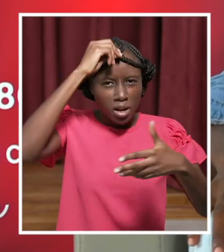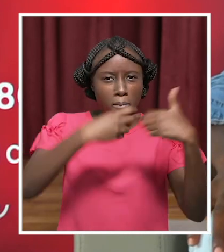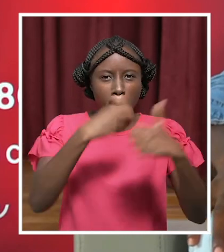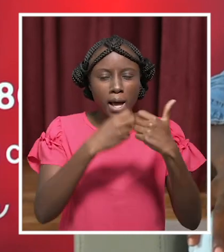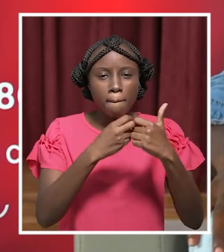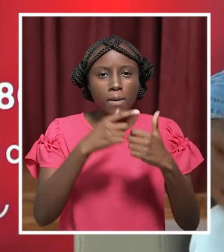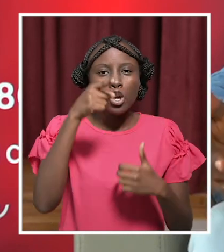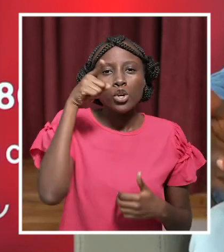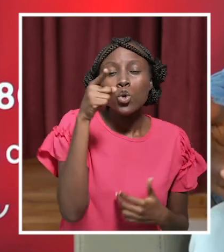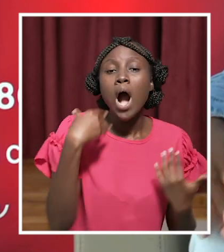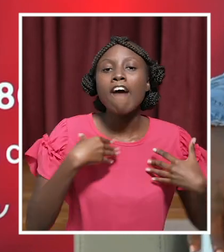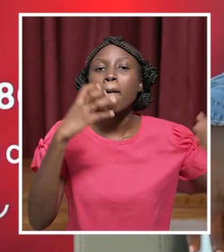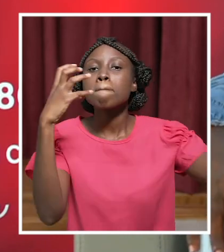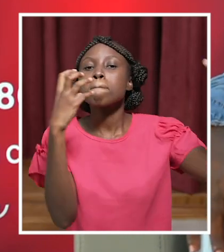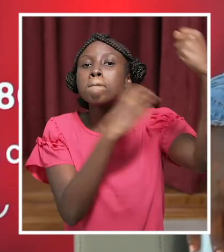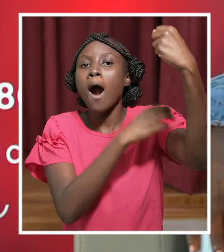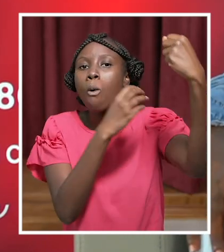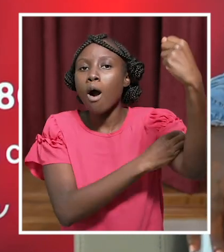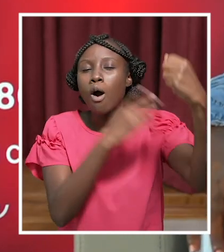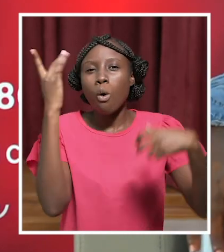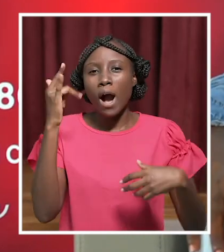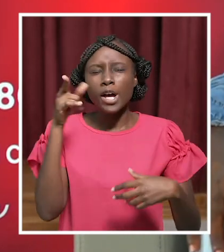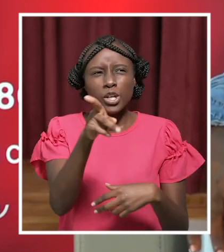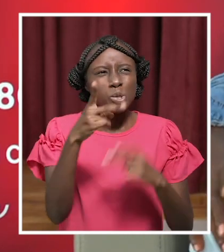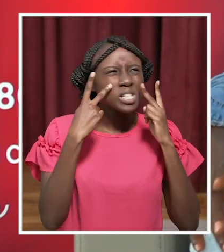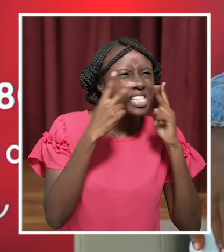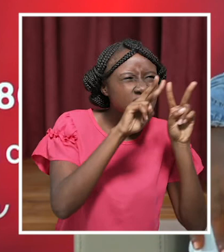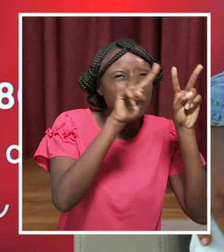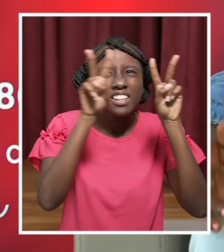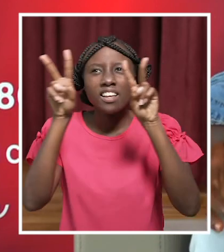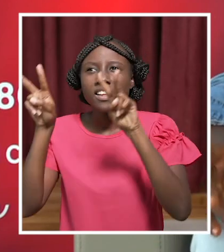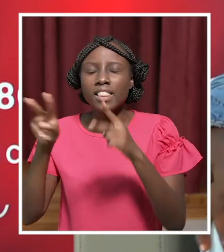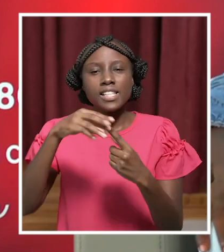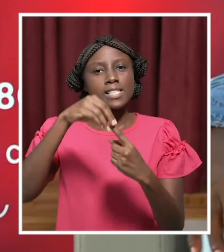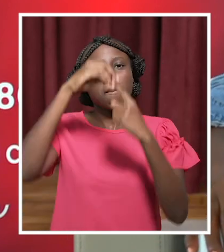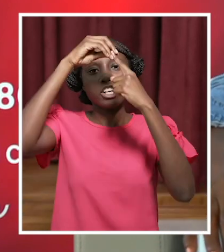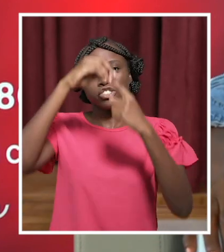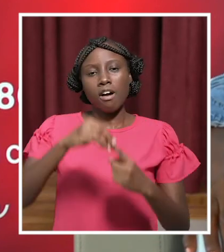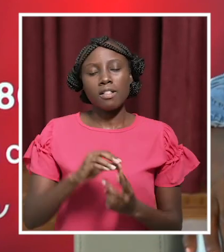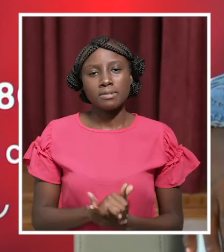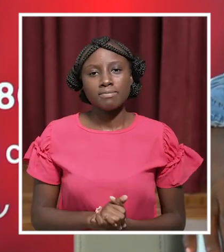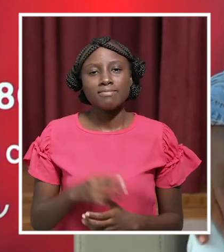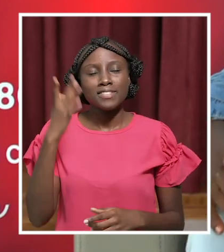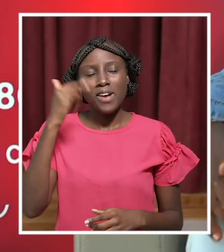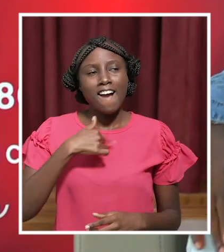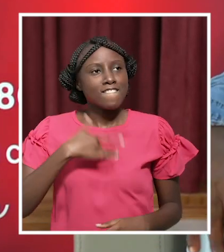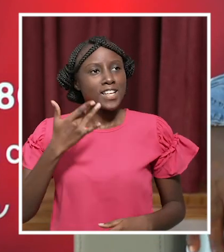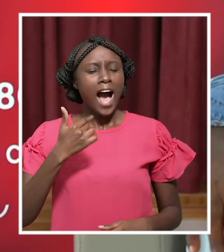way. And that's how I've been using it to navigate my world. And so that's how I like to communicate it. You have a superpower.